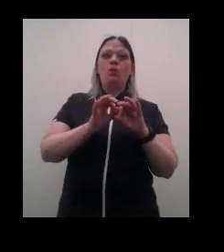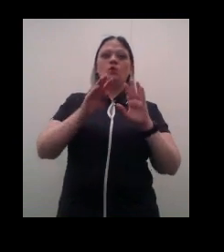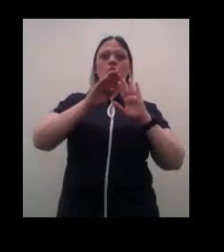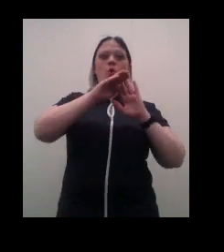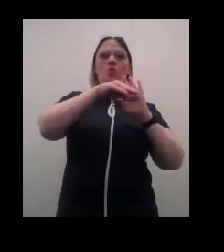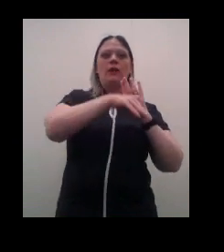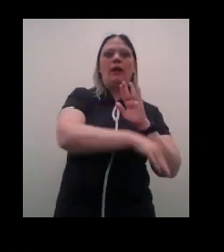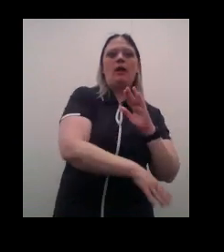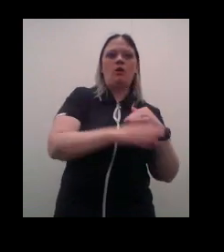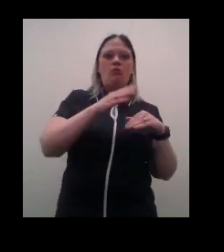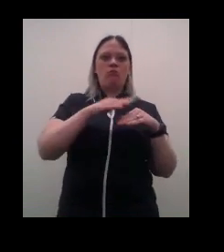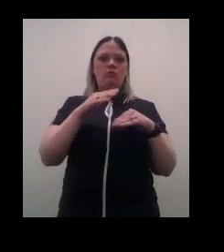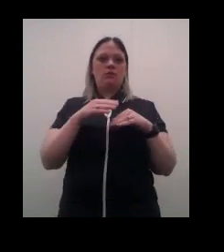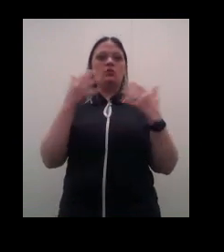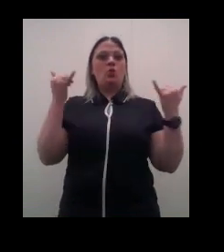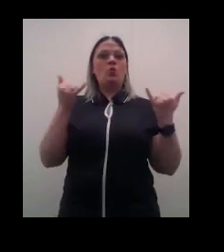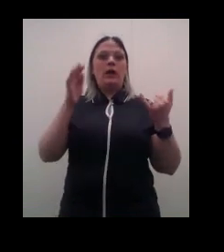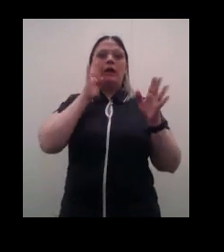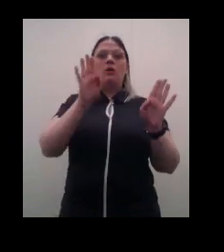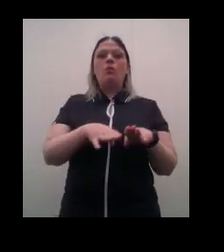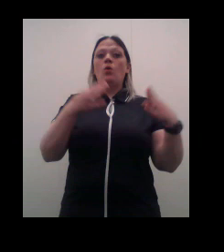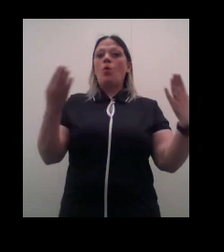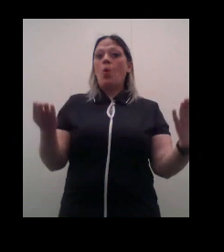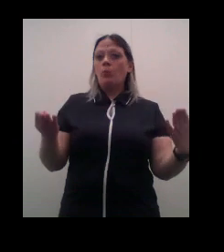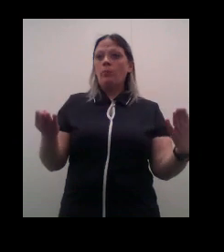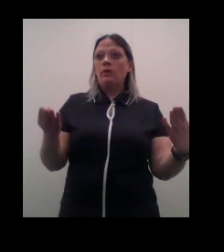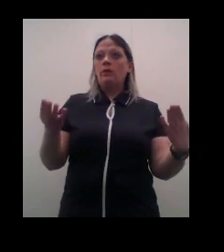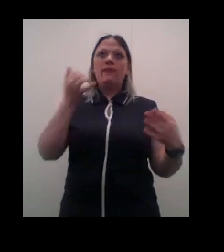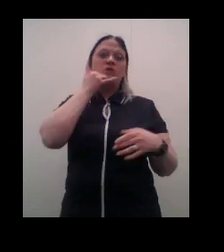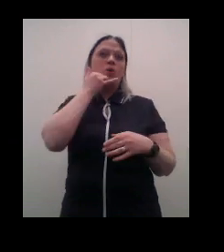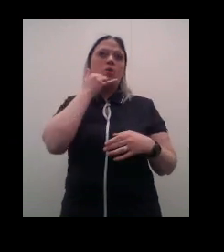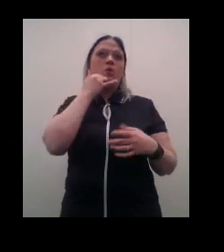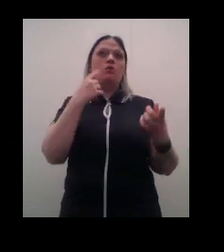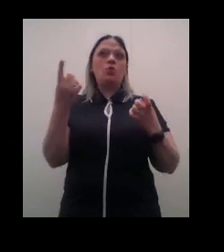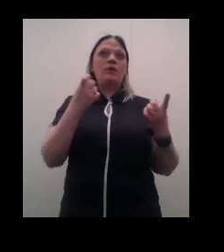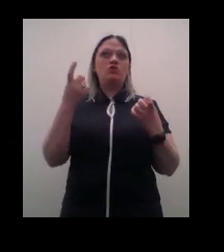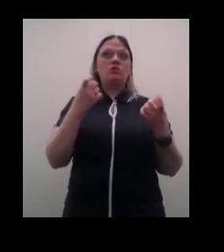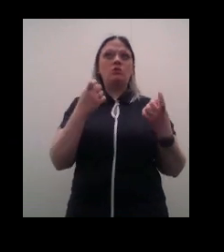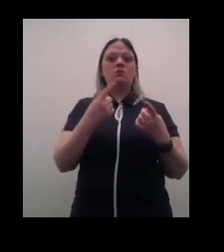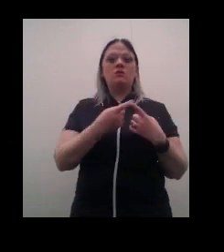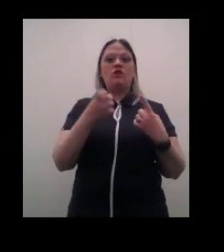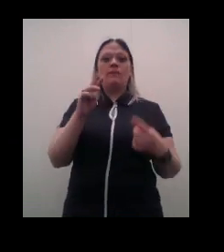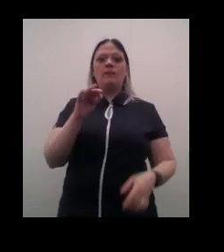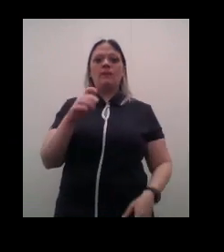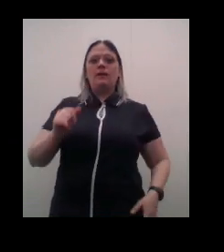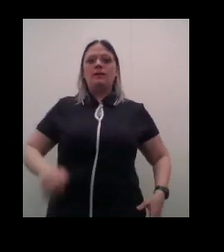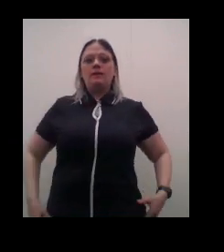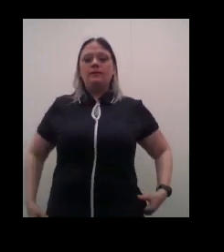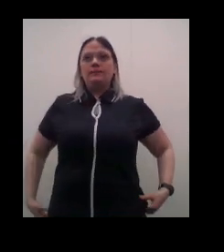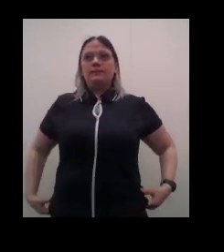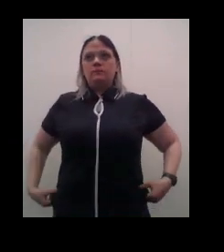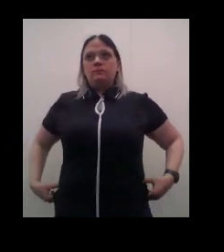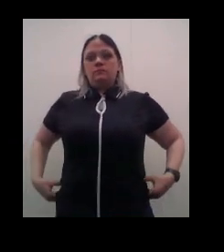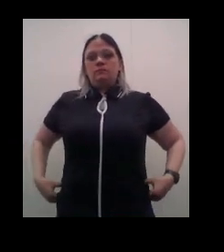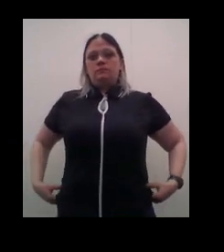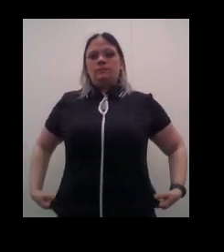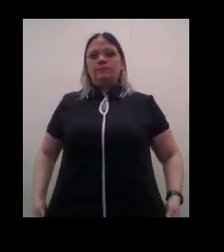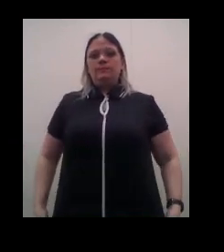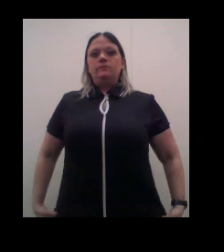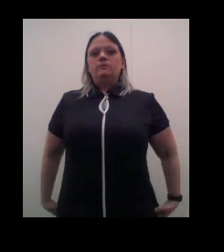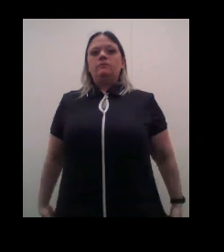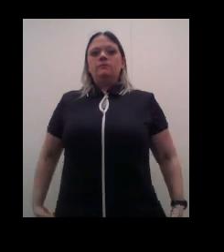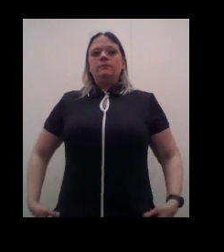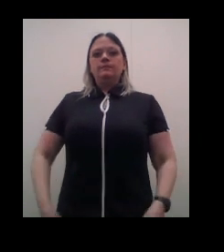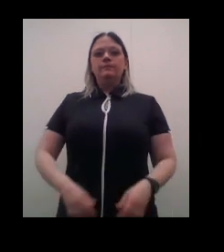that curve. With that, we'll open up the phone line to questions to our friends from media, and we will start